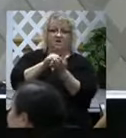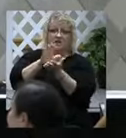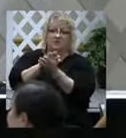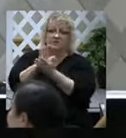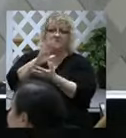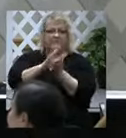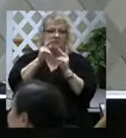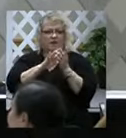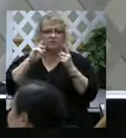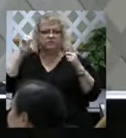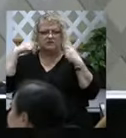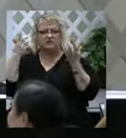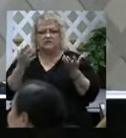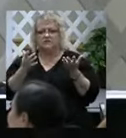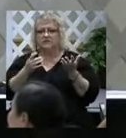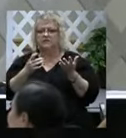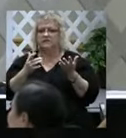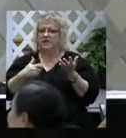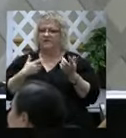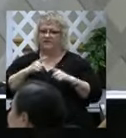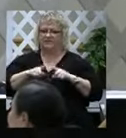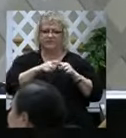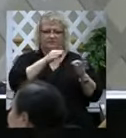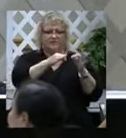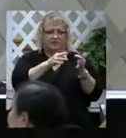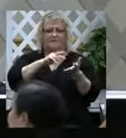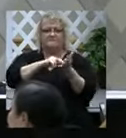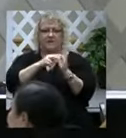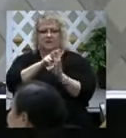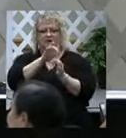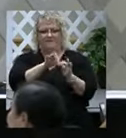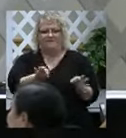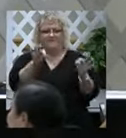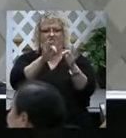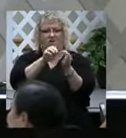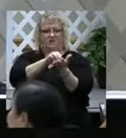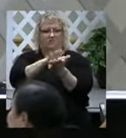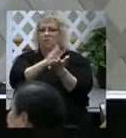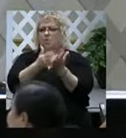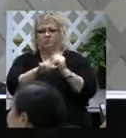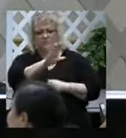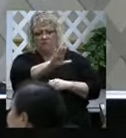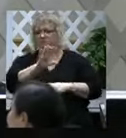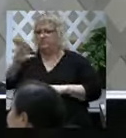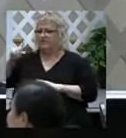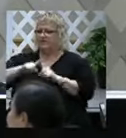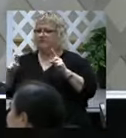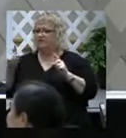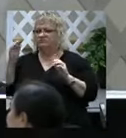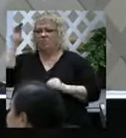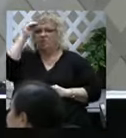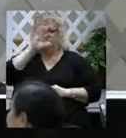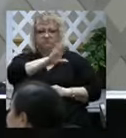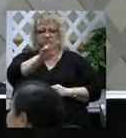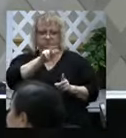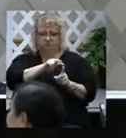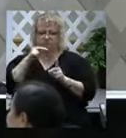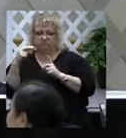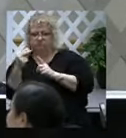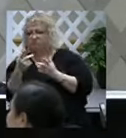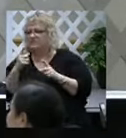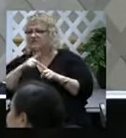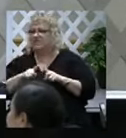crazy because everybody has a different definition of what vital documents means, what's vital to me, what's vital to you, what makes the cut, what